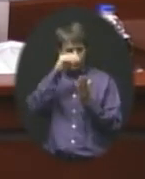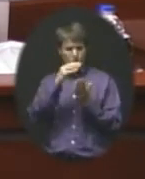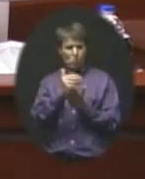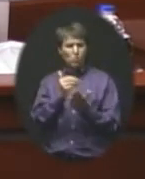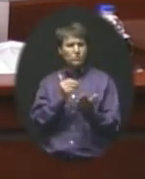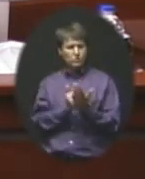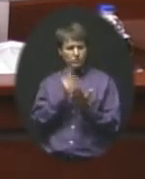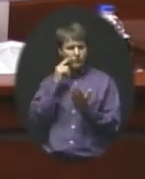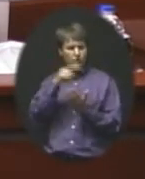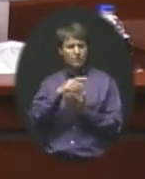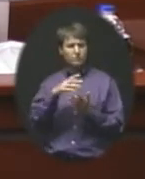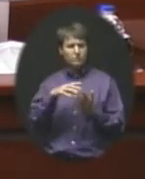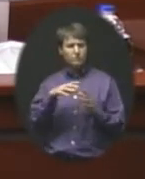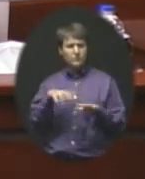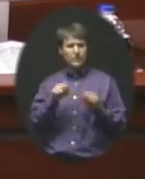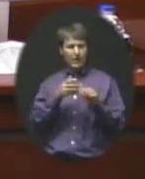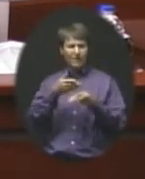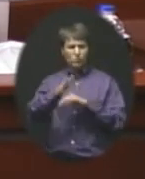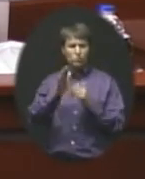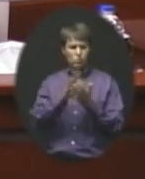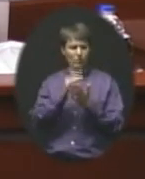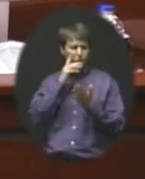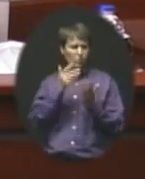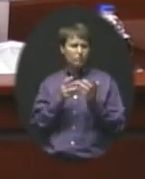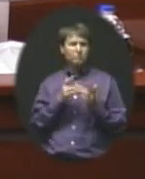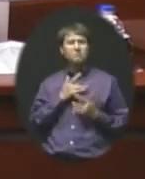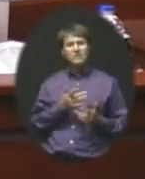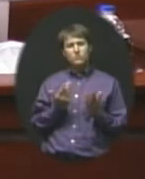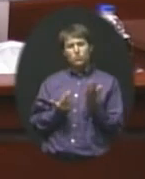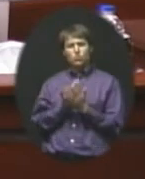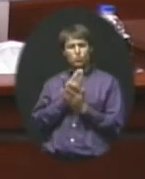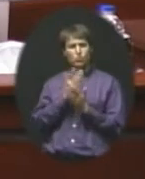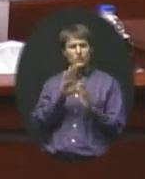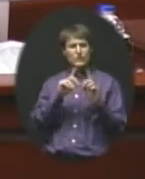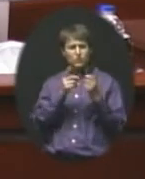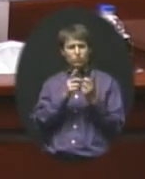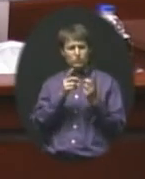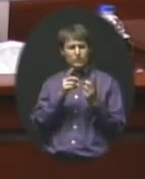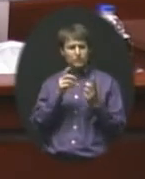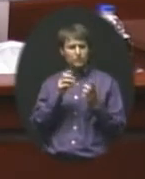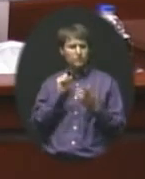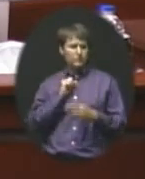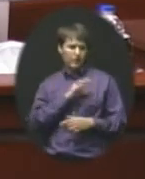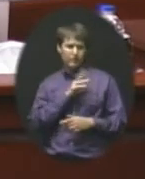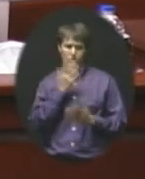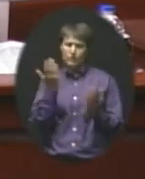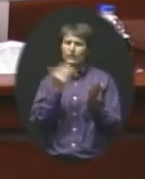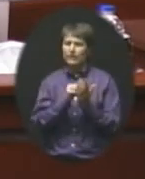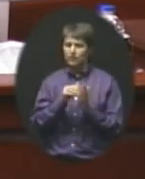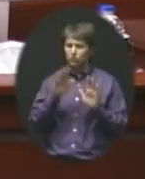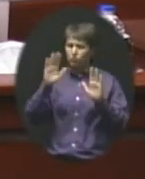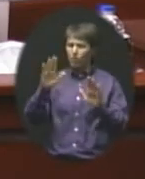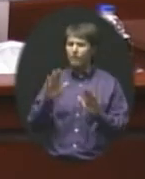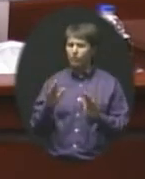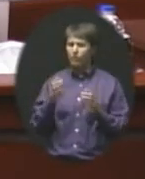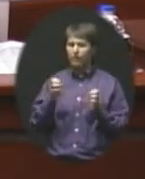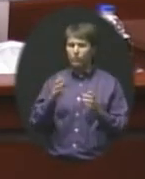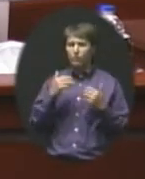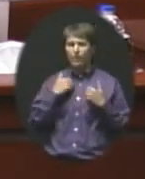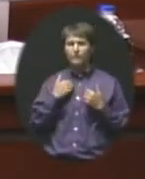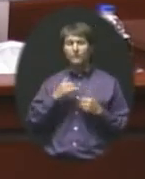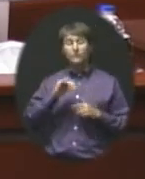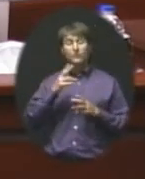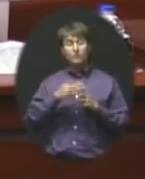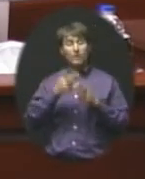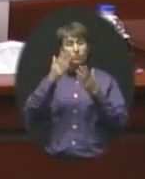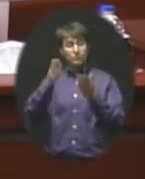courses that take place after school for particularly new staff to the district. So again, wonderful effort that we have. Want to also mention, and